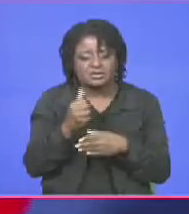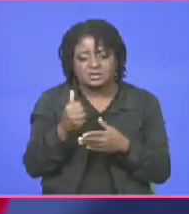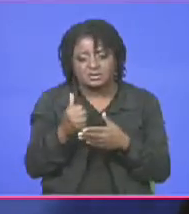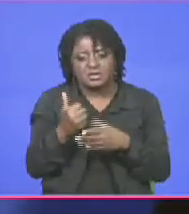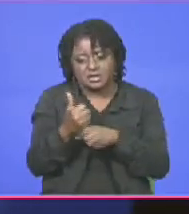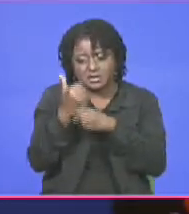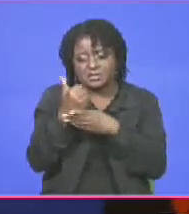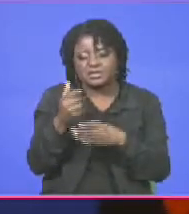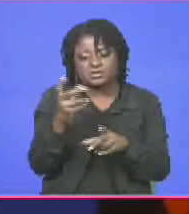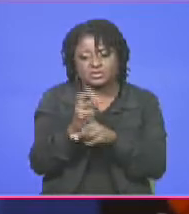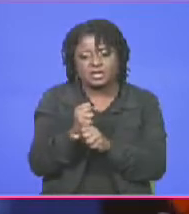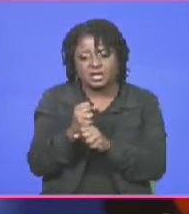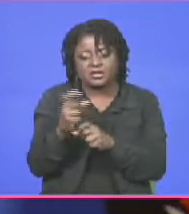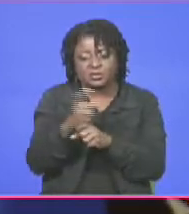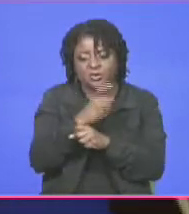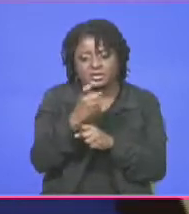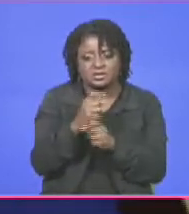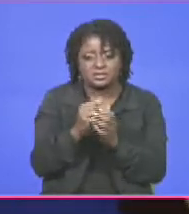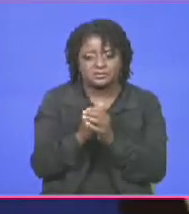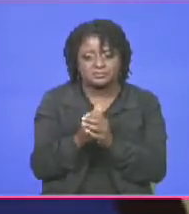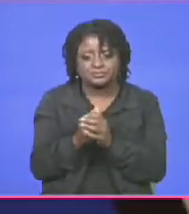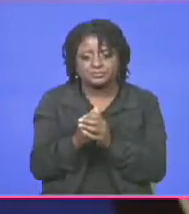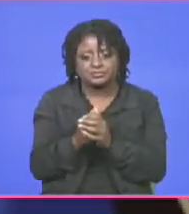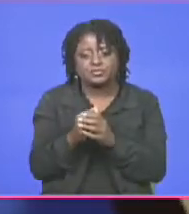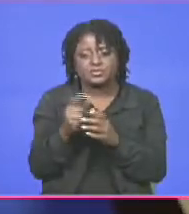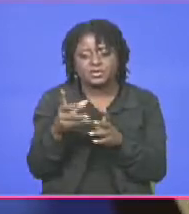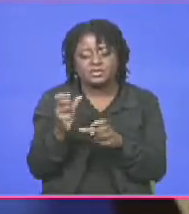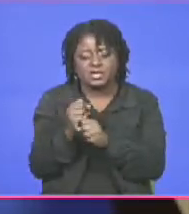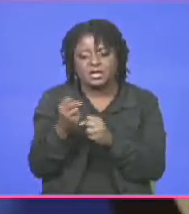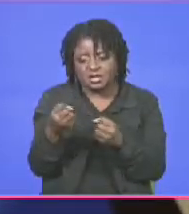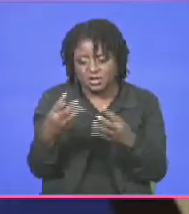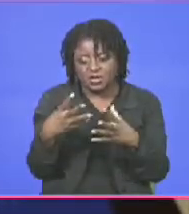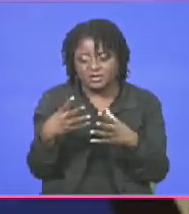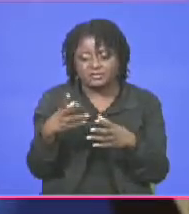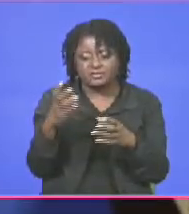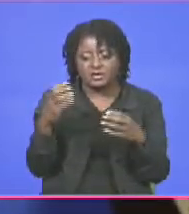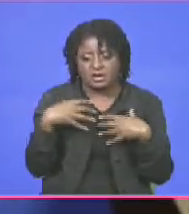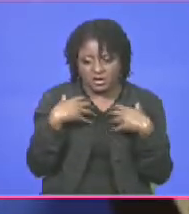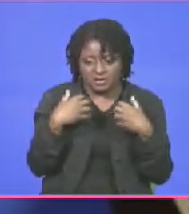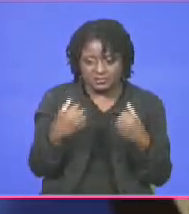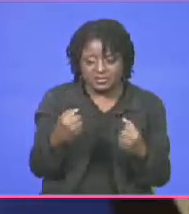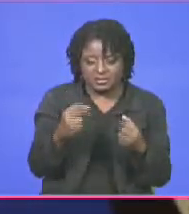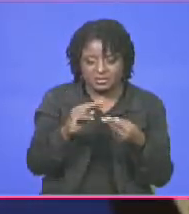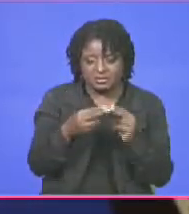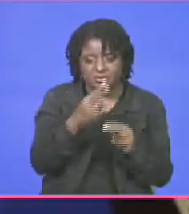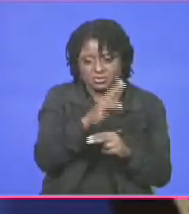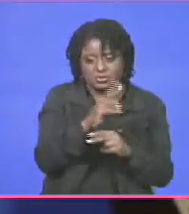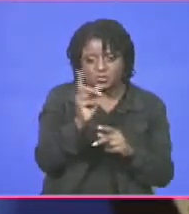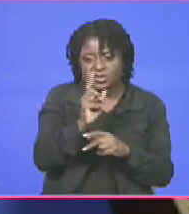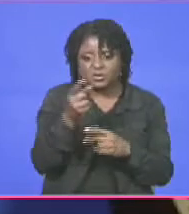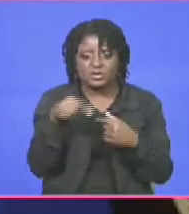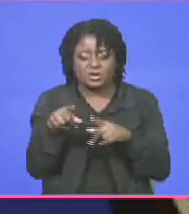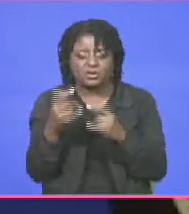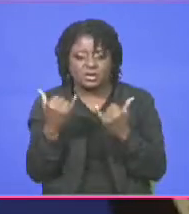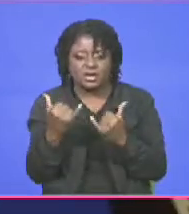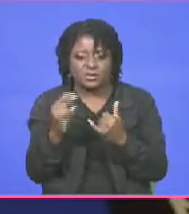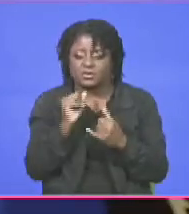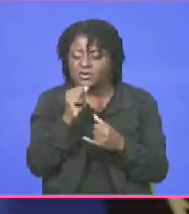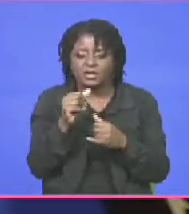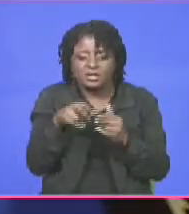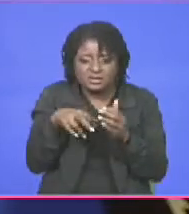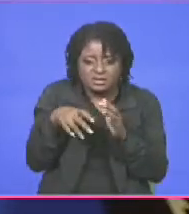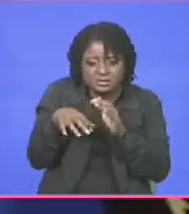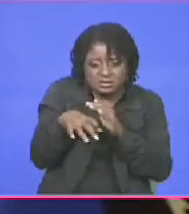can all take a lot from this. Number 1, you can take a lot of confidence. Number 2, where we go now, we're not going to sneak up on